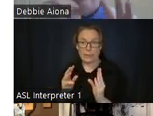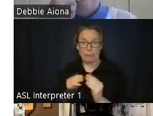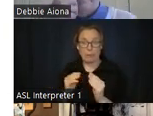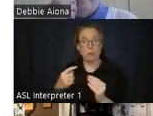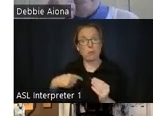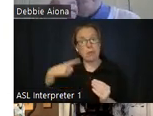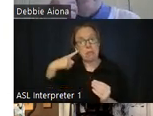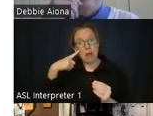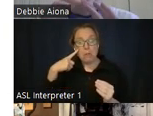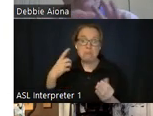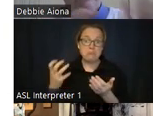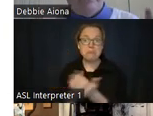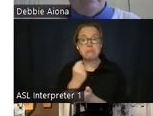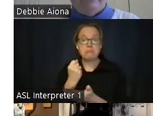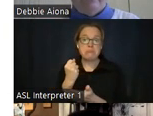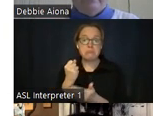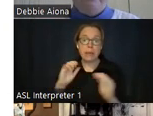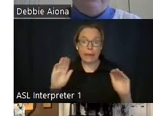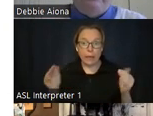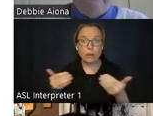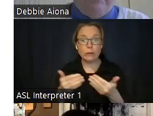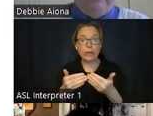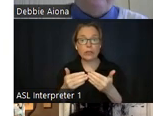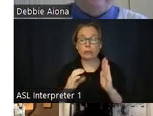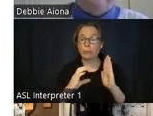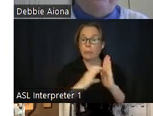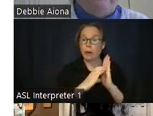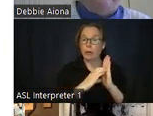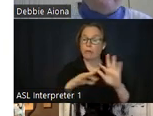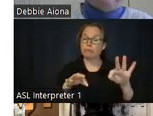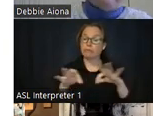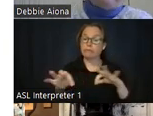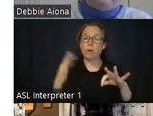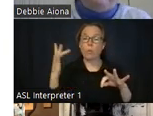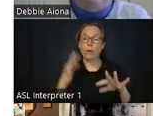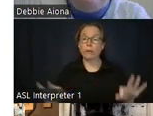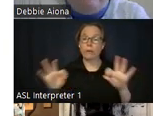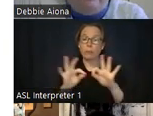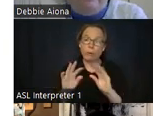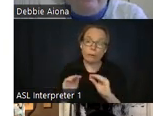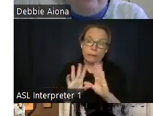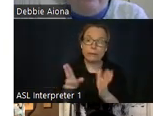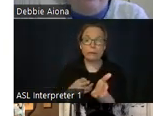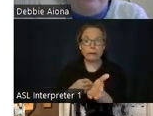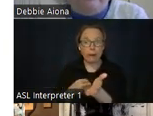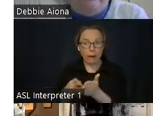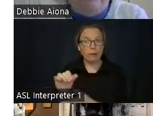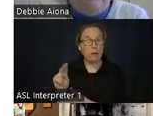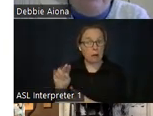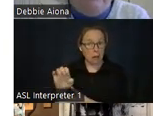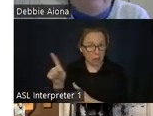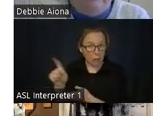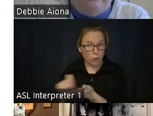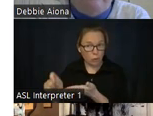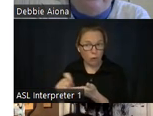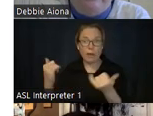to have a introduction talking about the importance of transparency, and so Connie got that going, and so I'm going to